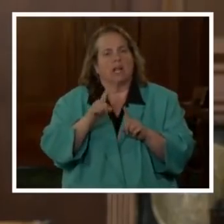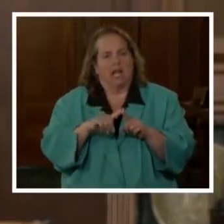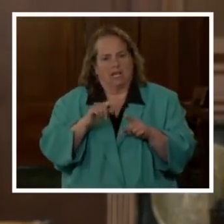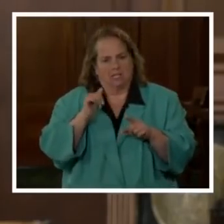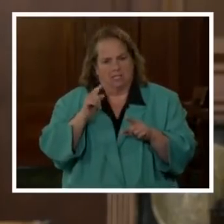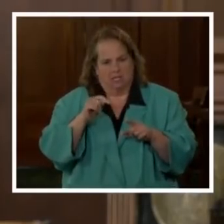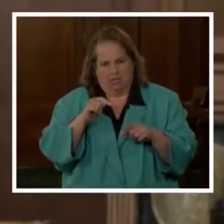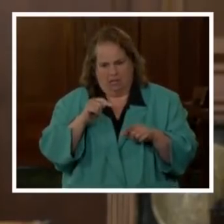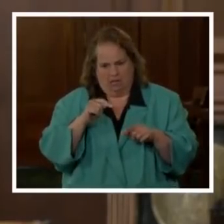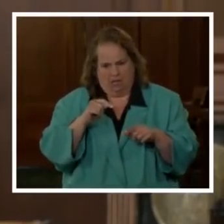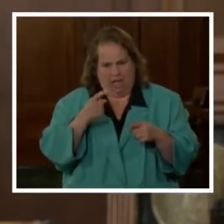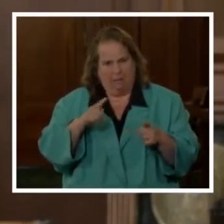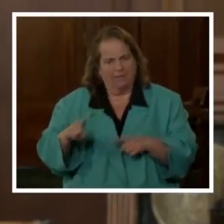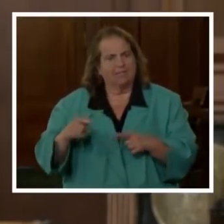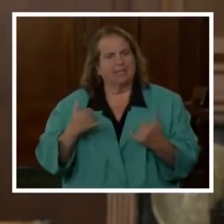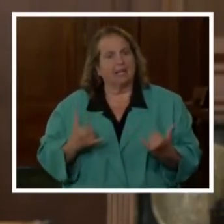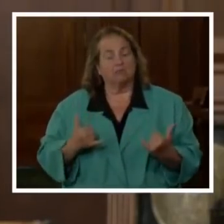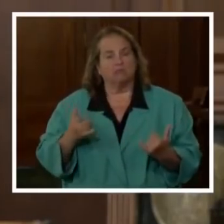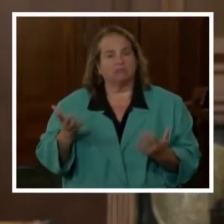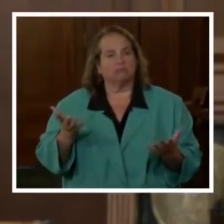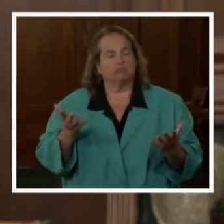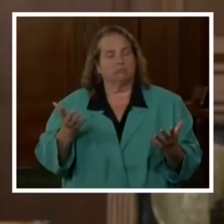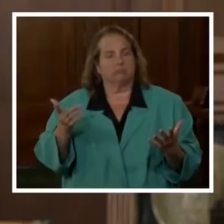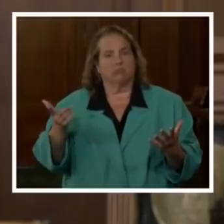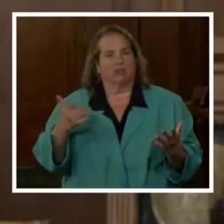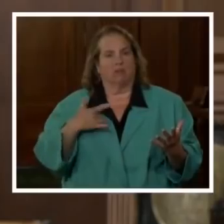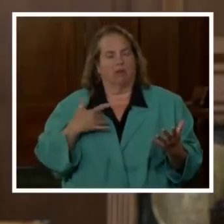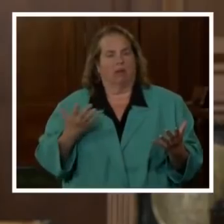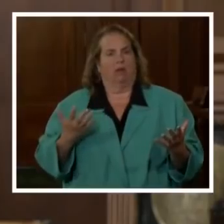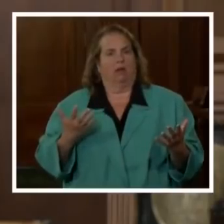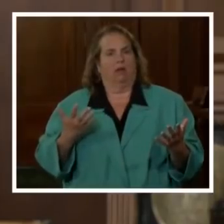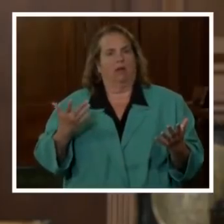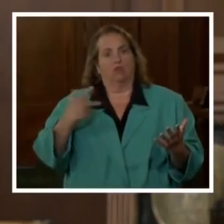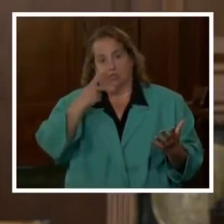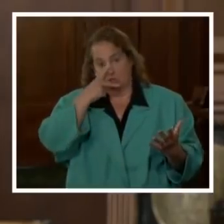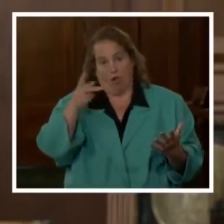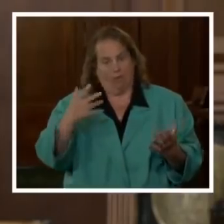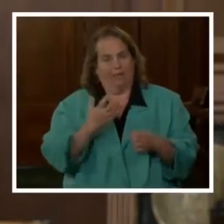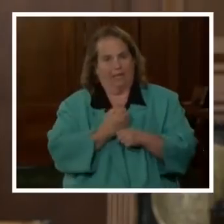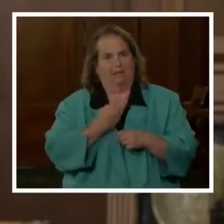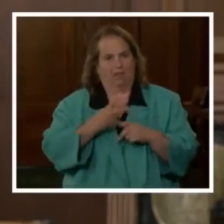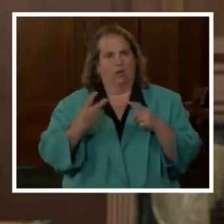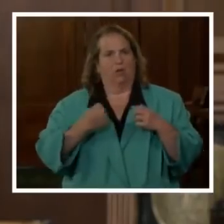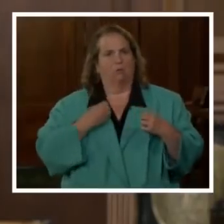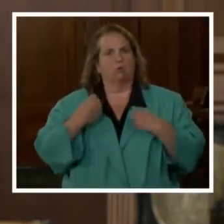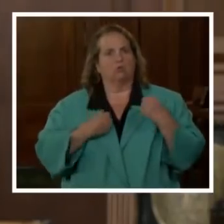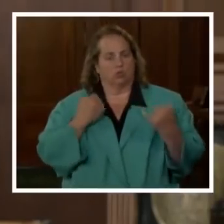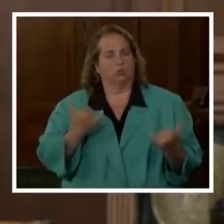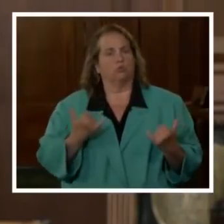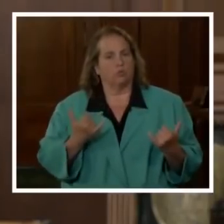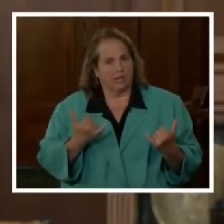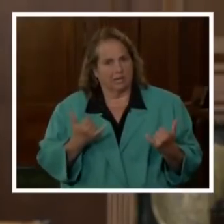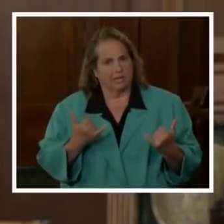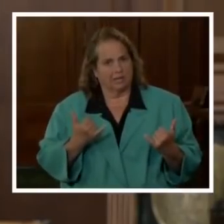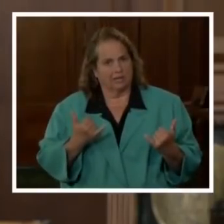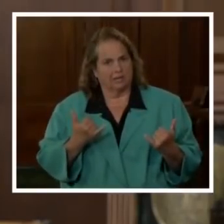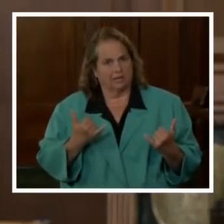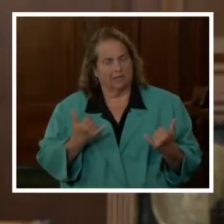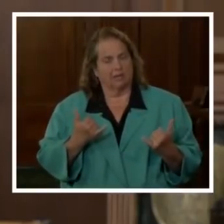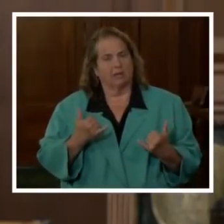unfolding right now. I think today you saw him get emotional and try to give